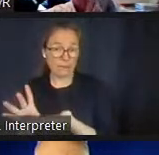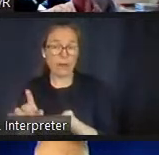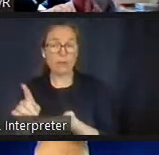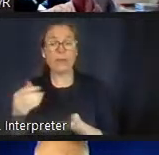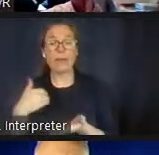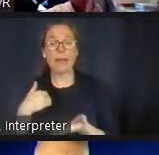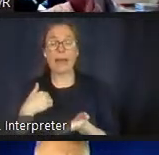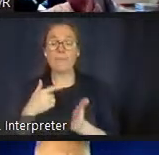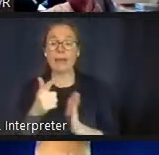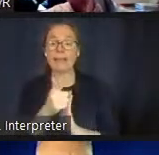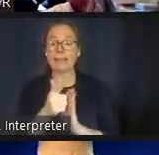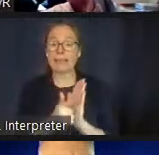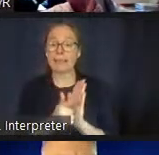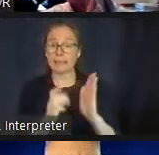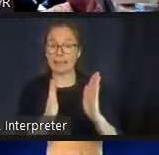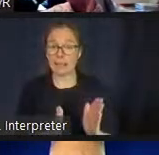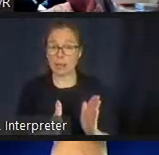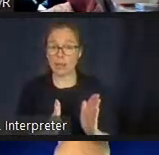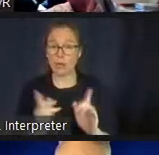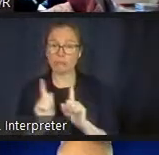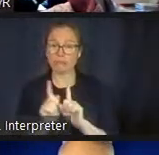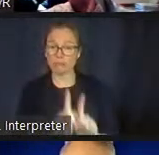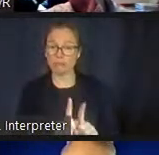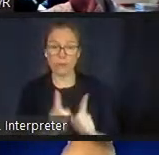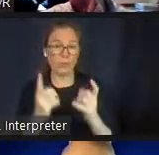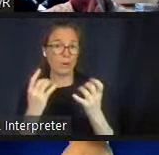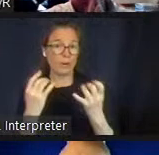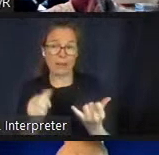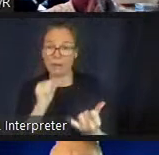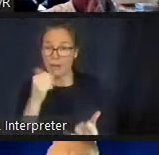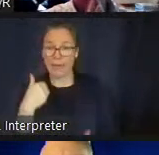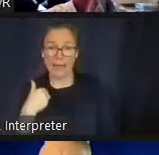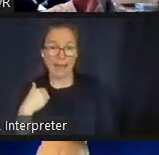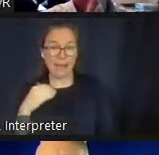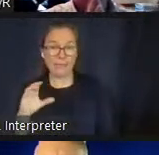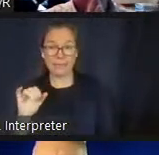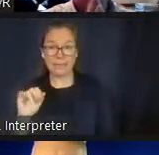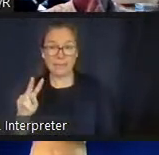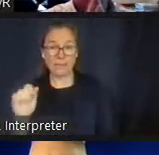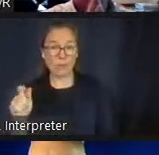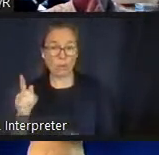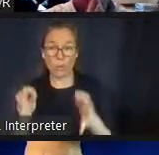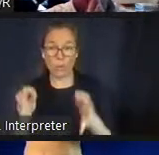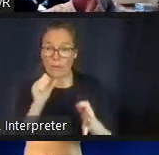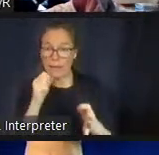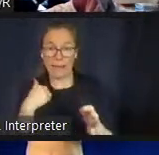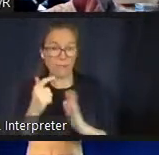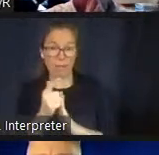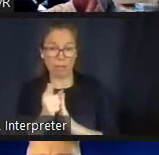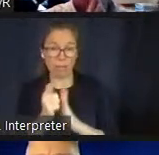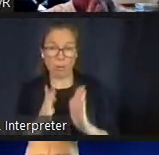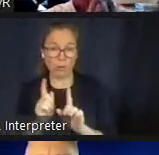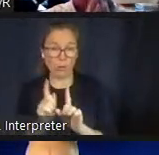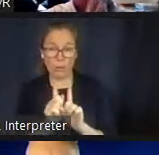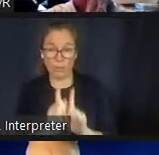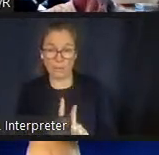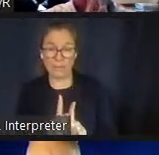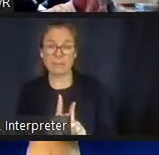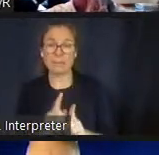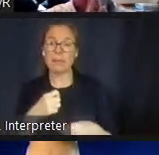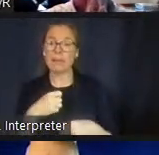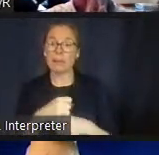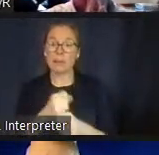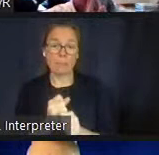representation. We do not have representation in civil courts, and it creates